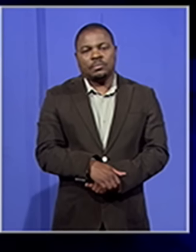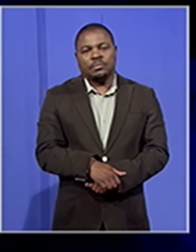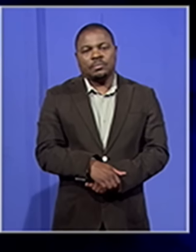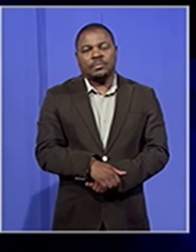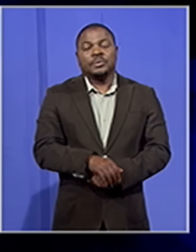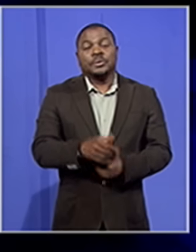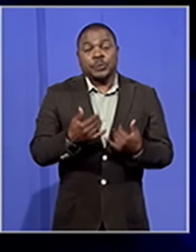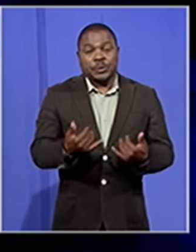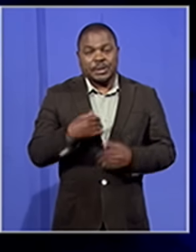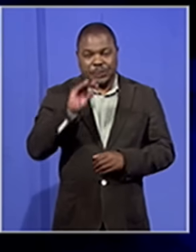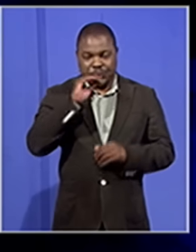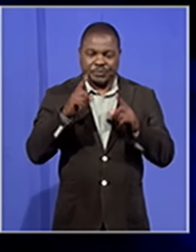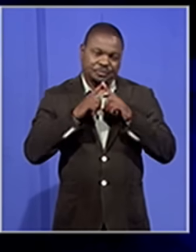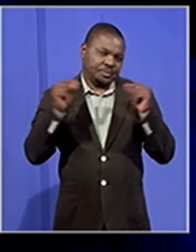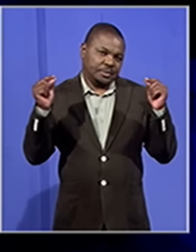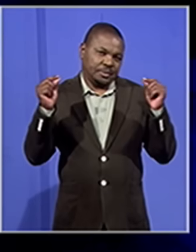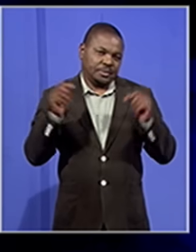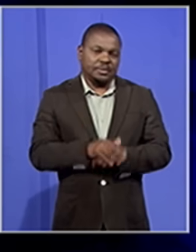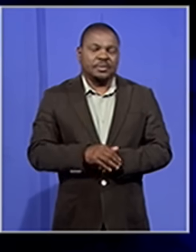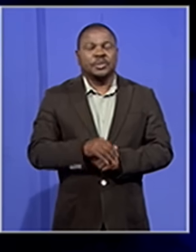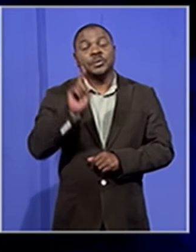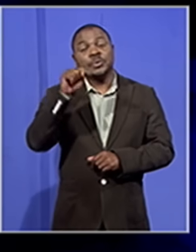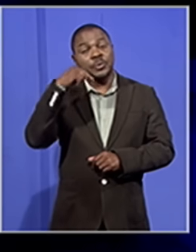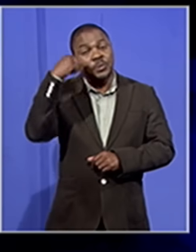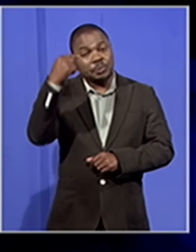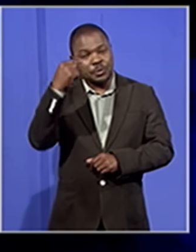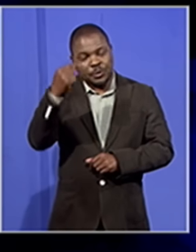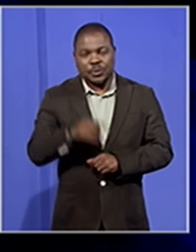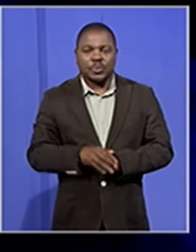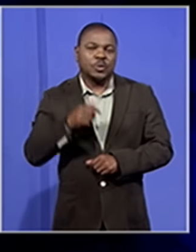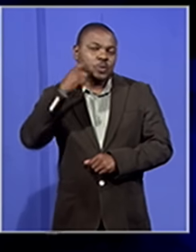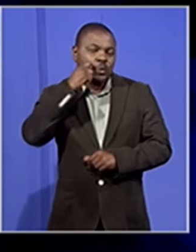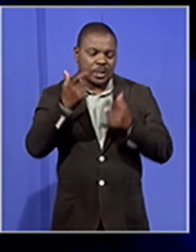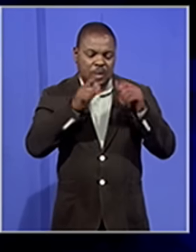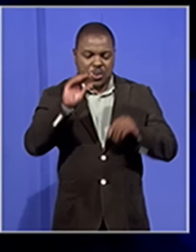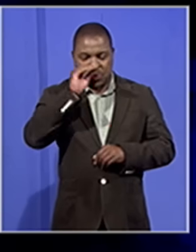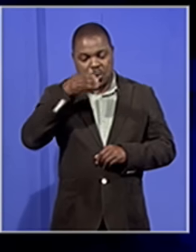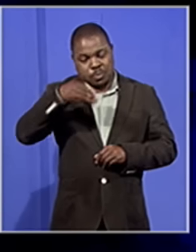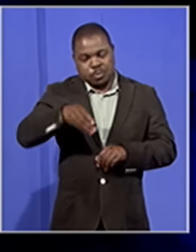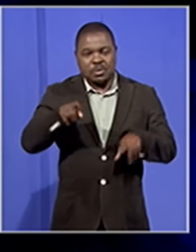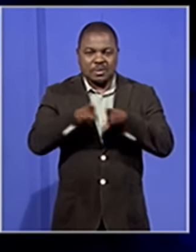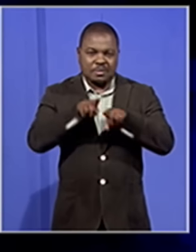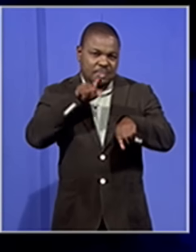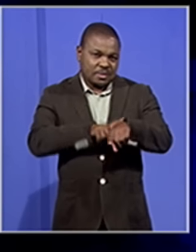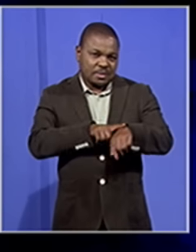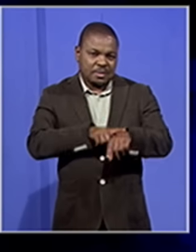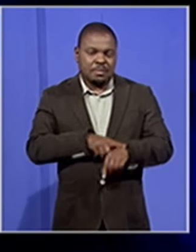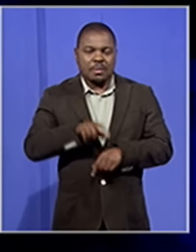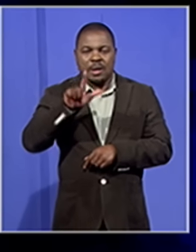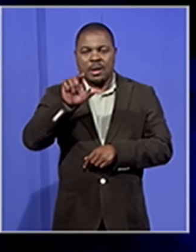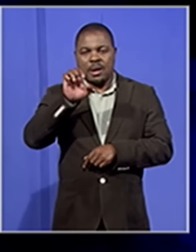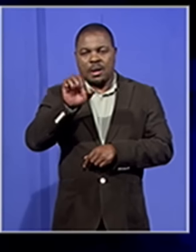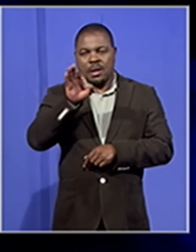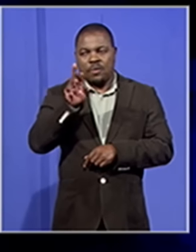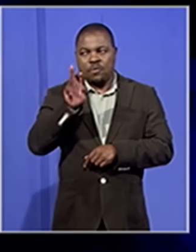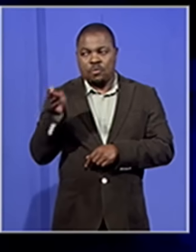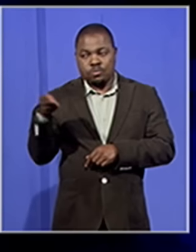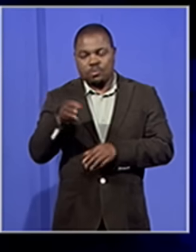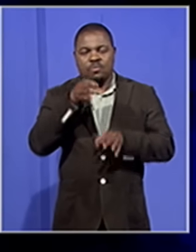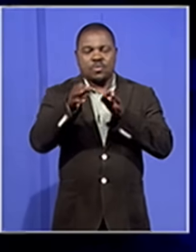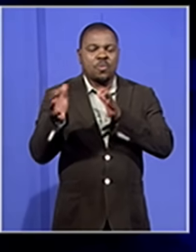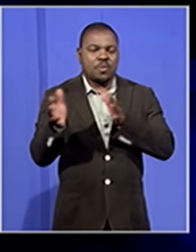Khaso ena ditaba tsa Sesotho e fella mona kopana le moifo wa rona wa ditaba tsa Setswana hosane ka yona nako ena. Le fumutang wa latela ka bolepi.